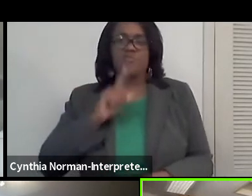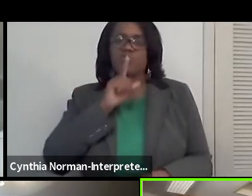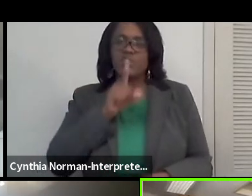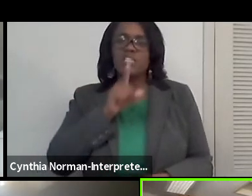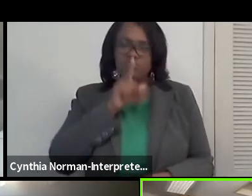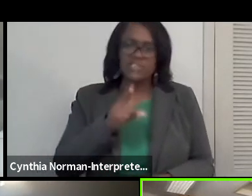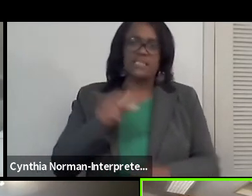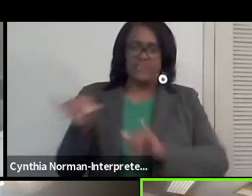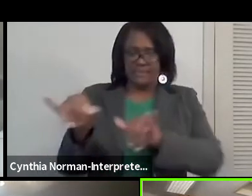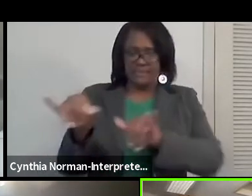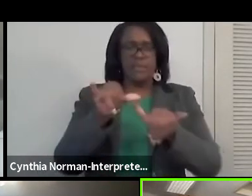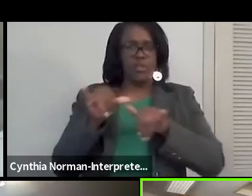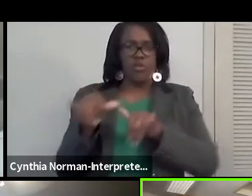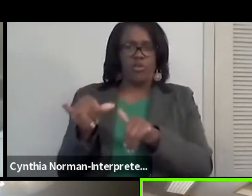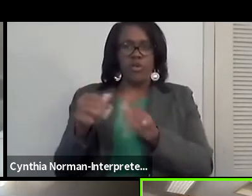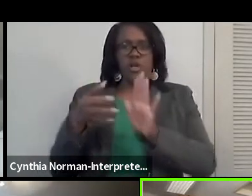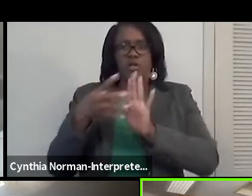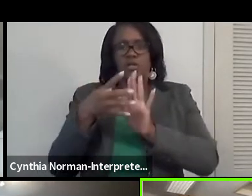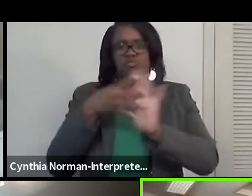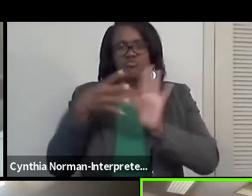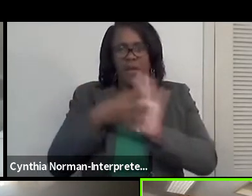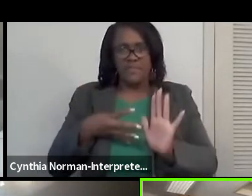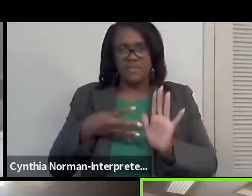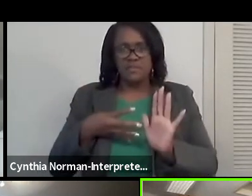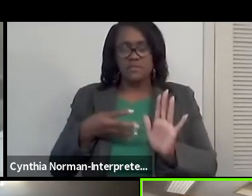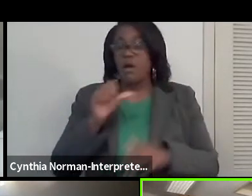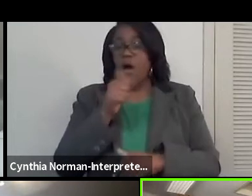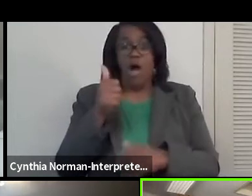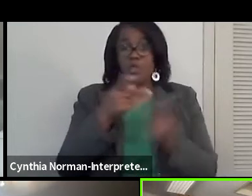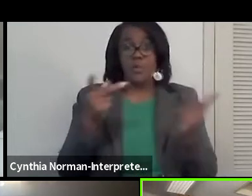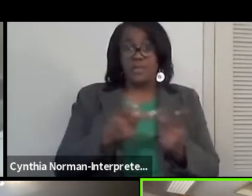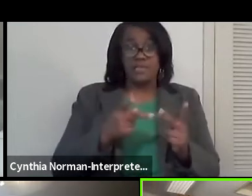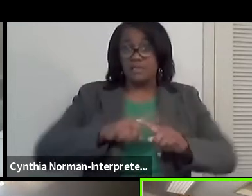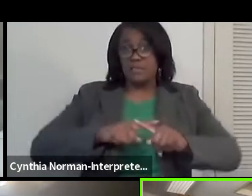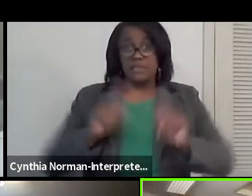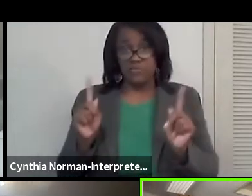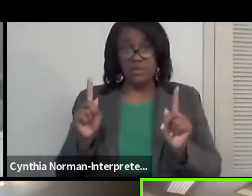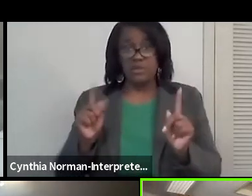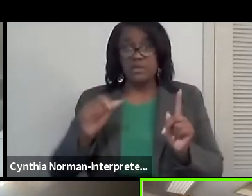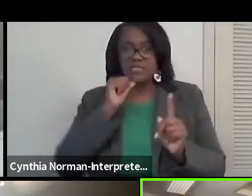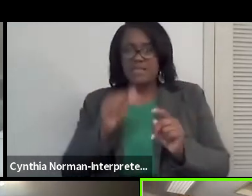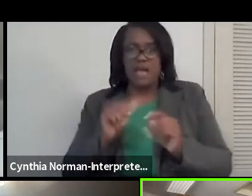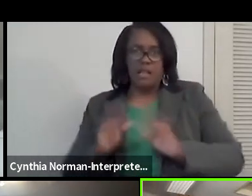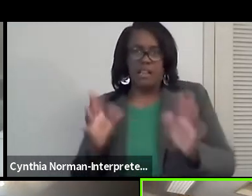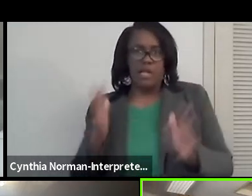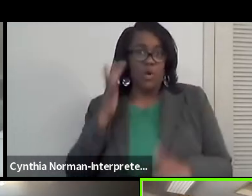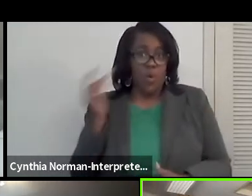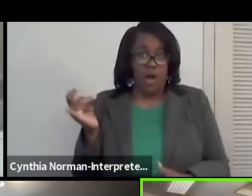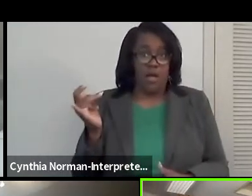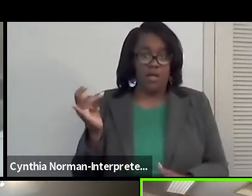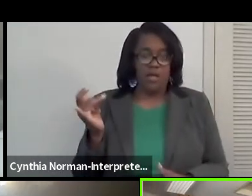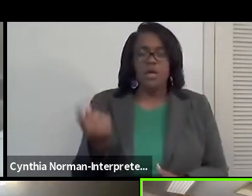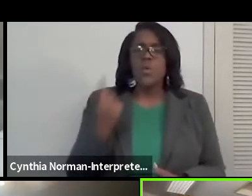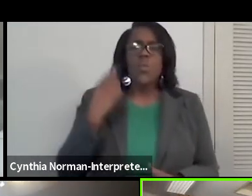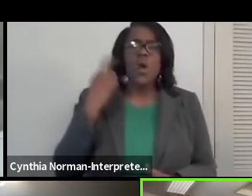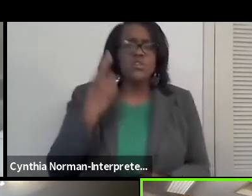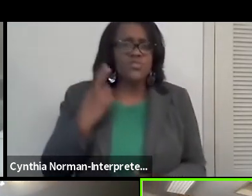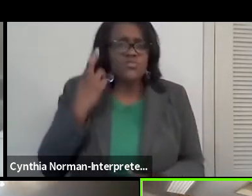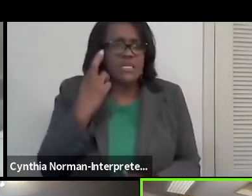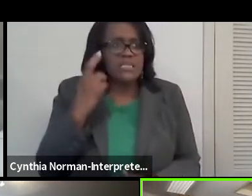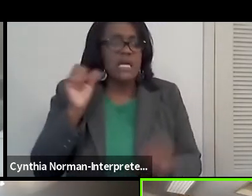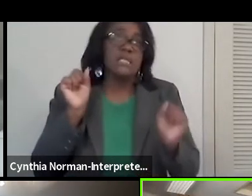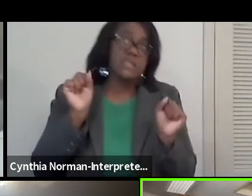similar striping patterns. There are other places where that's not the case, and it's not really clear why that is. And one of the reasons that could